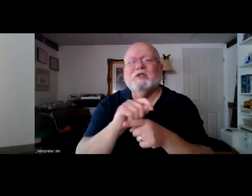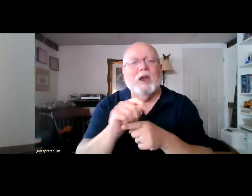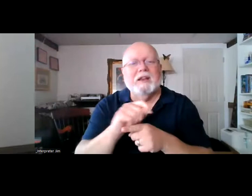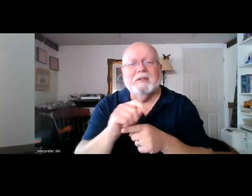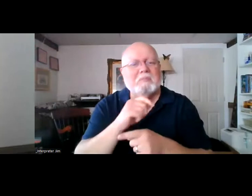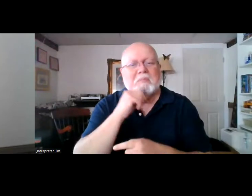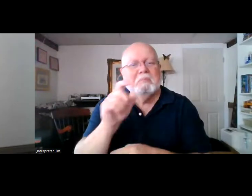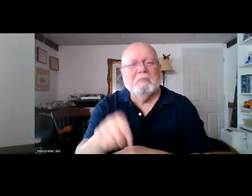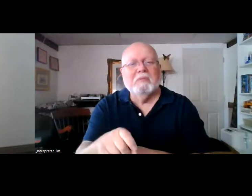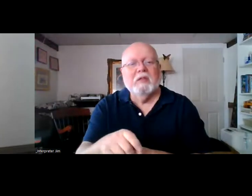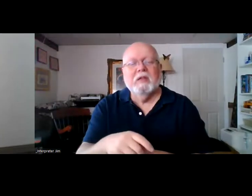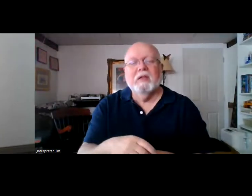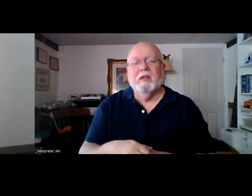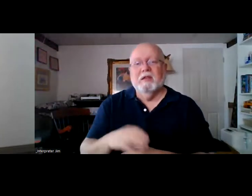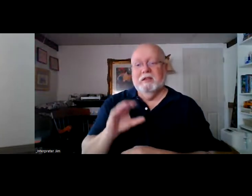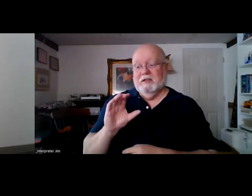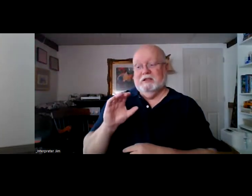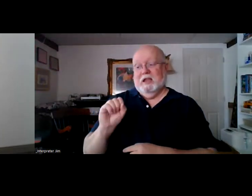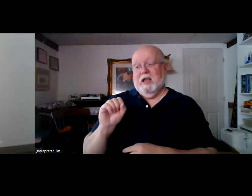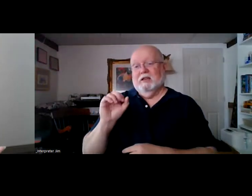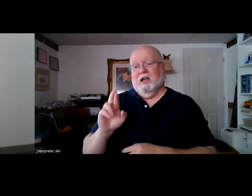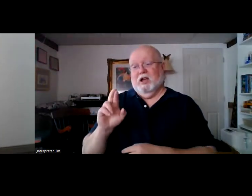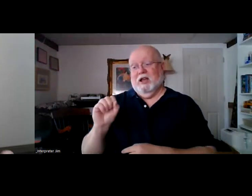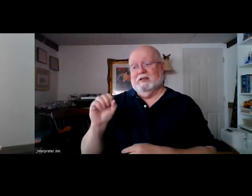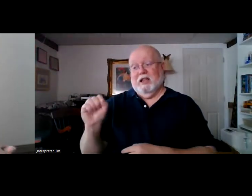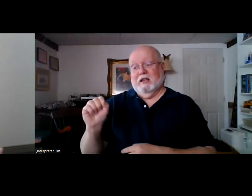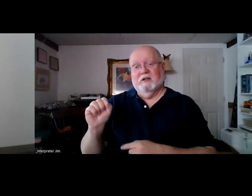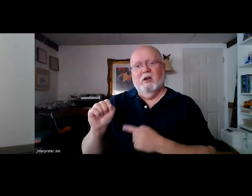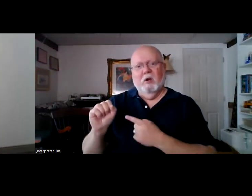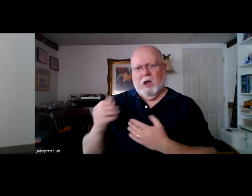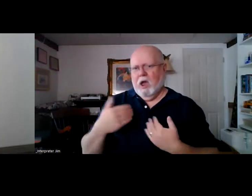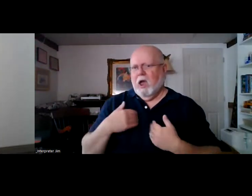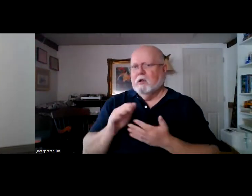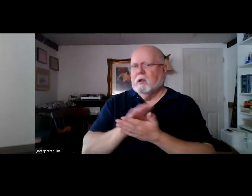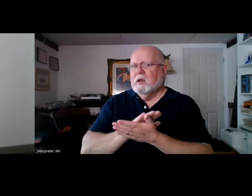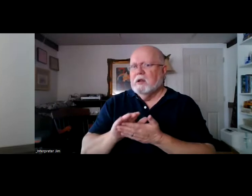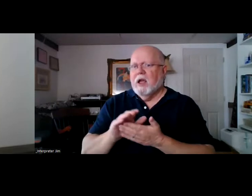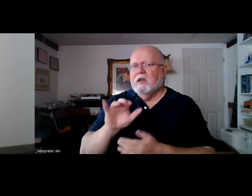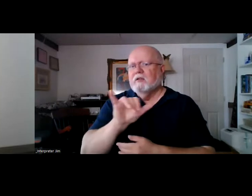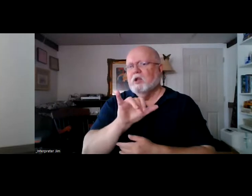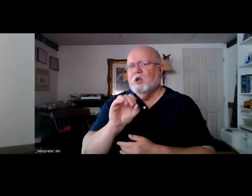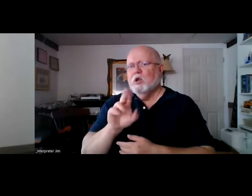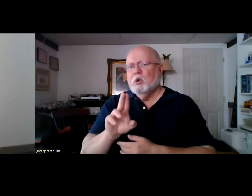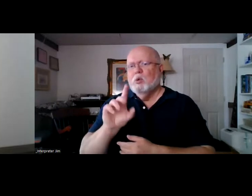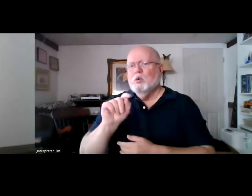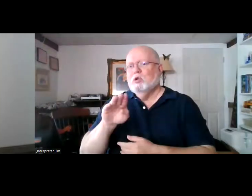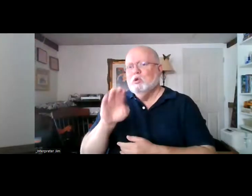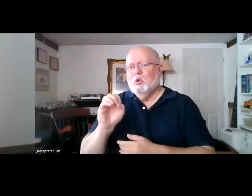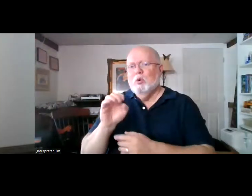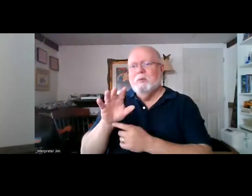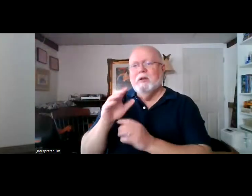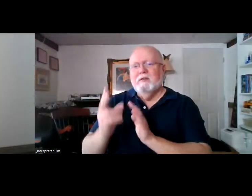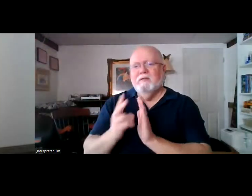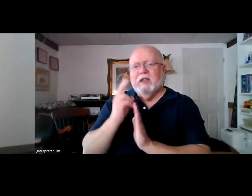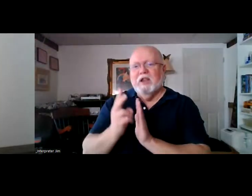the CSSRS, there's a really nice YouTube video that you can watch where someone goes through it. But it is incredibly